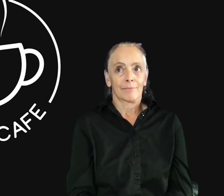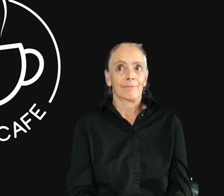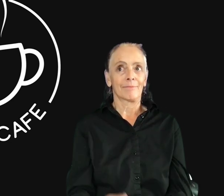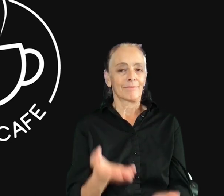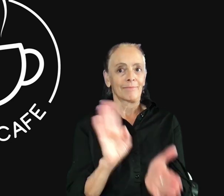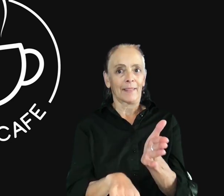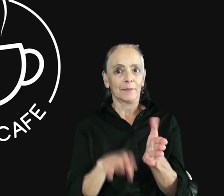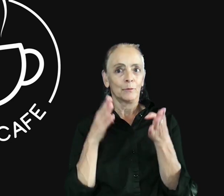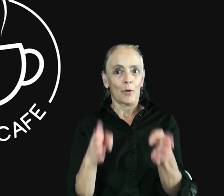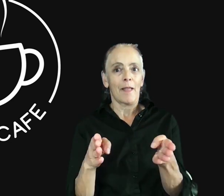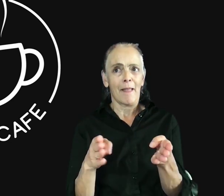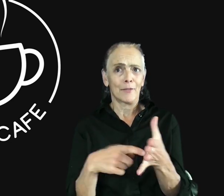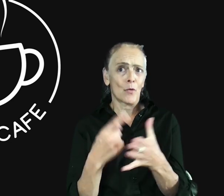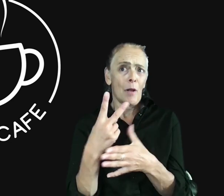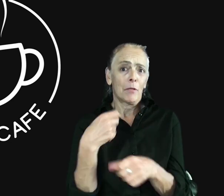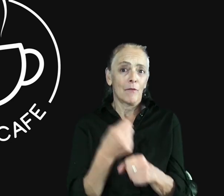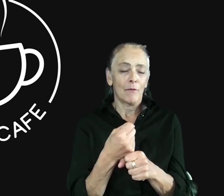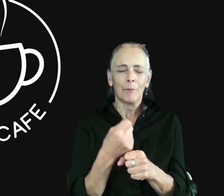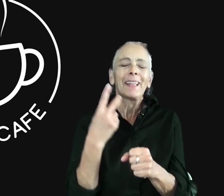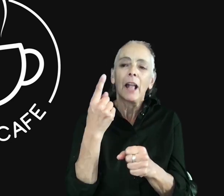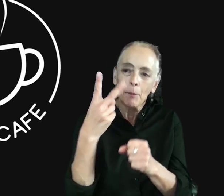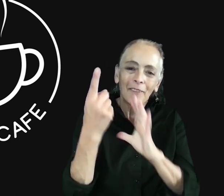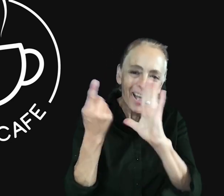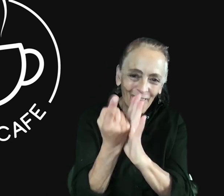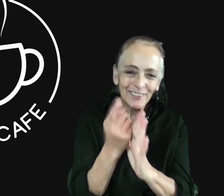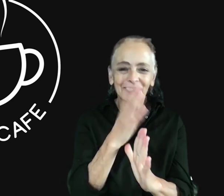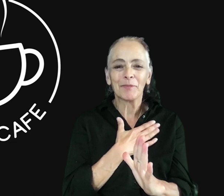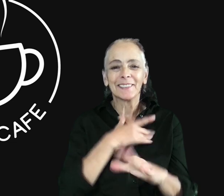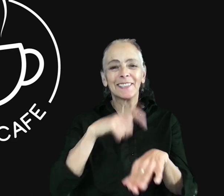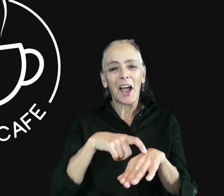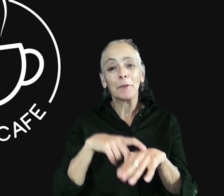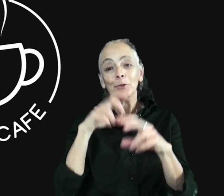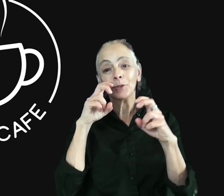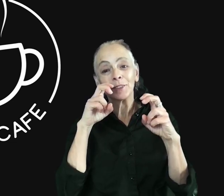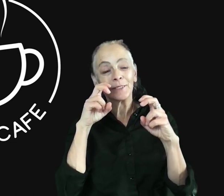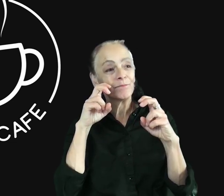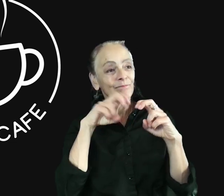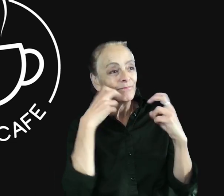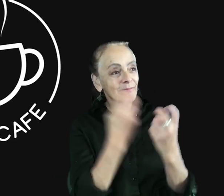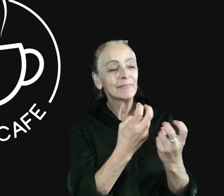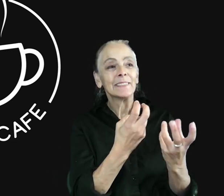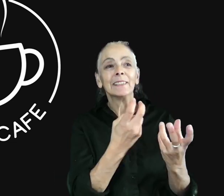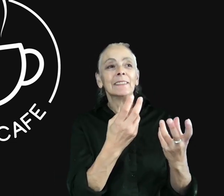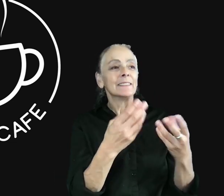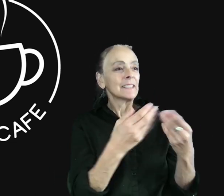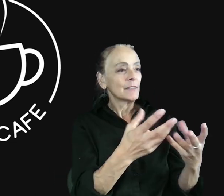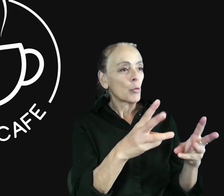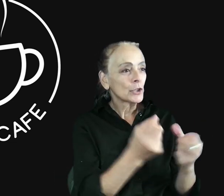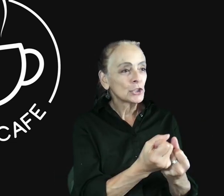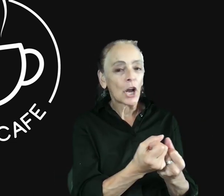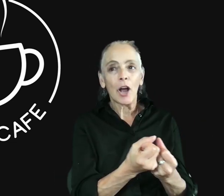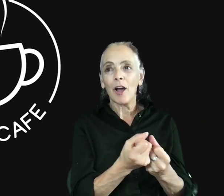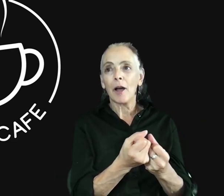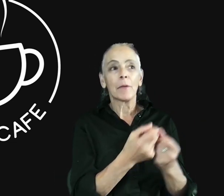way it just took a couple of hours of my time to go sit and kind of run a little bit of a workshop with them they brought to me some ideas of hey we were thinking